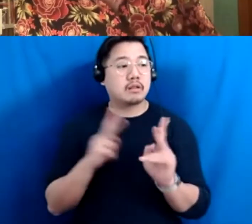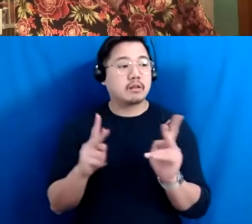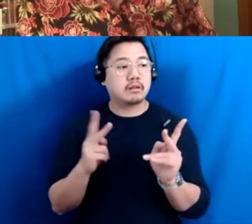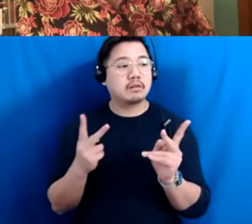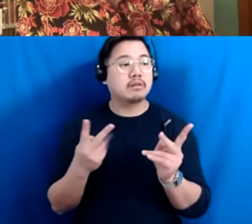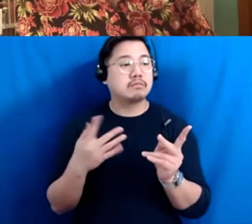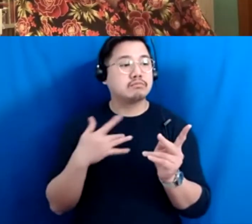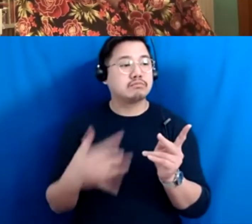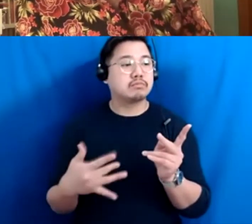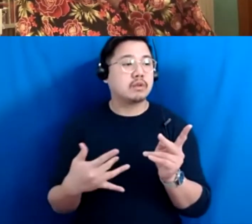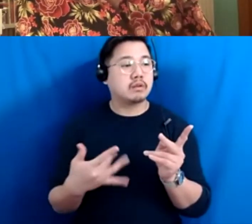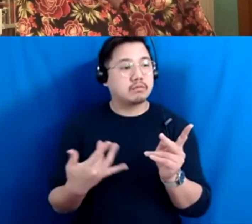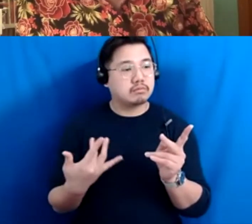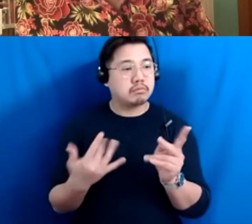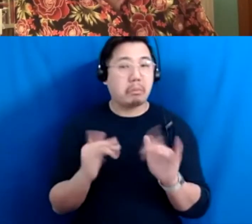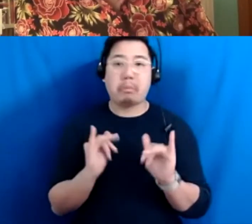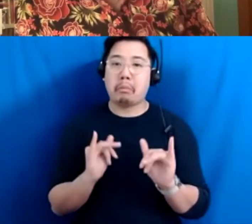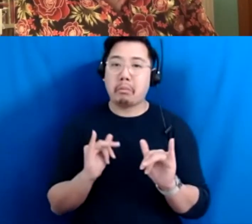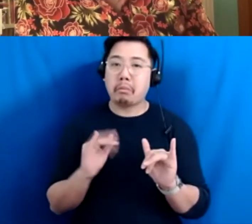lot of uh,